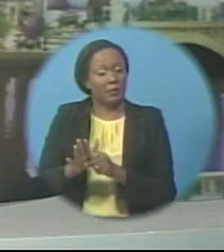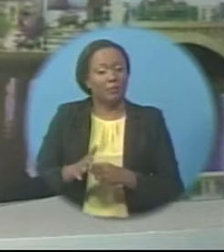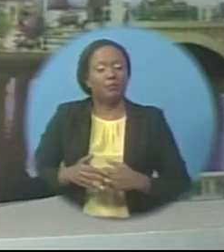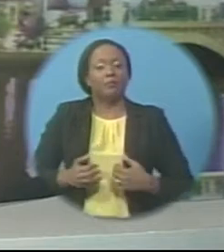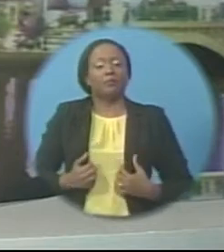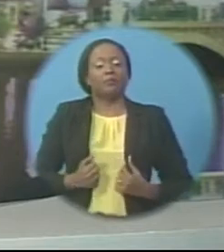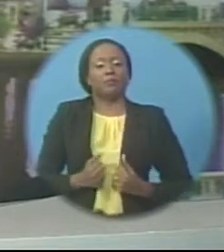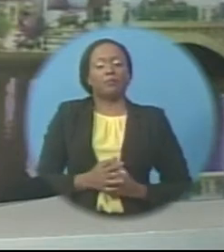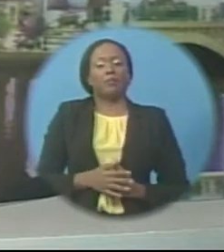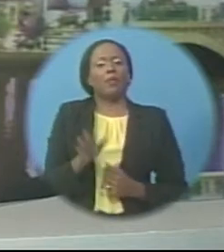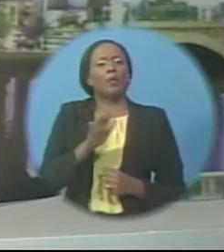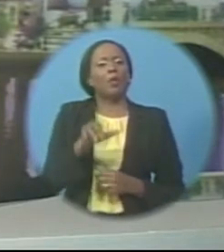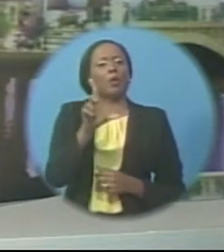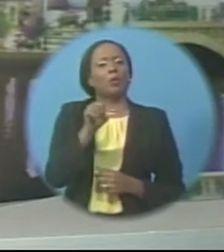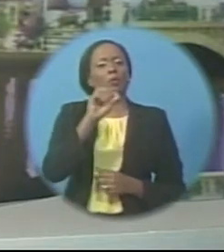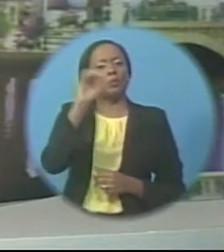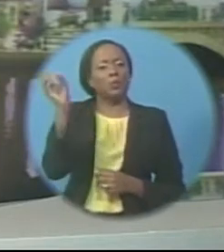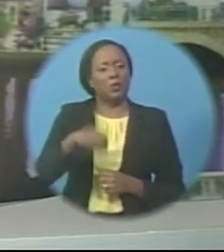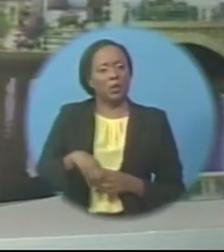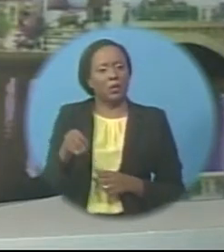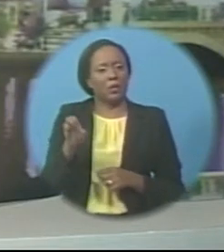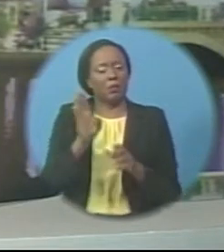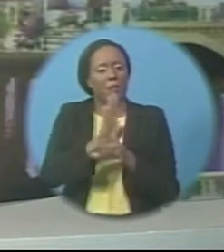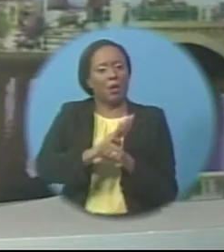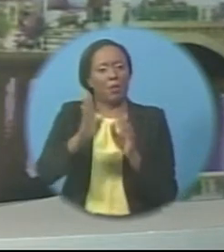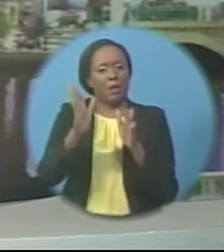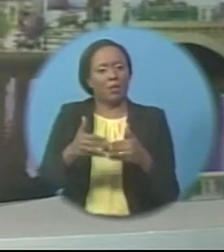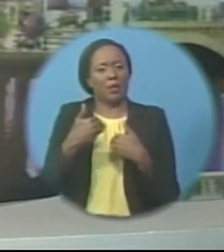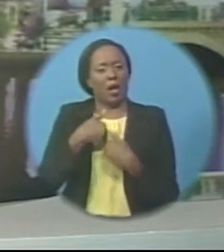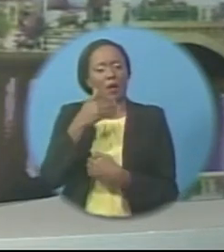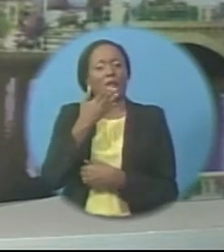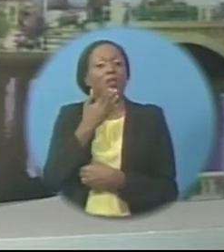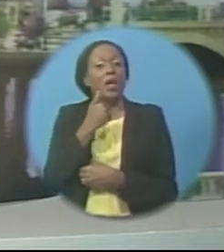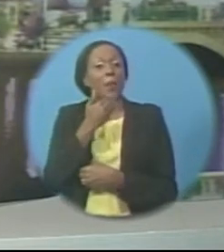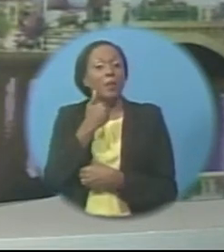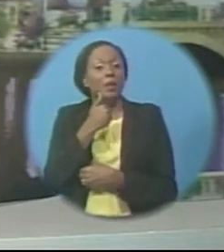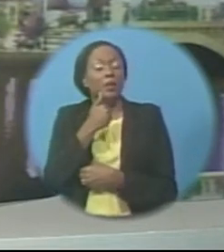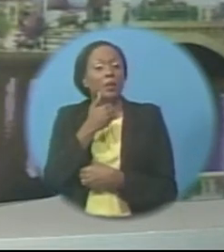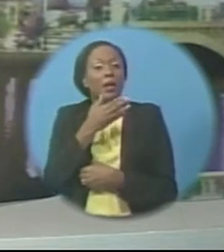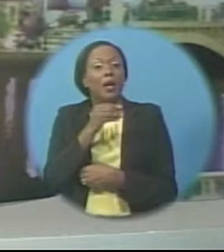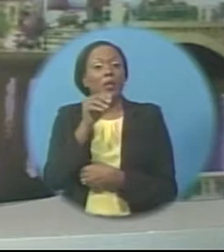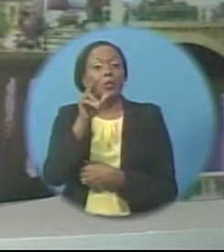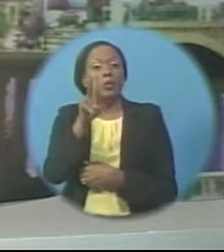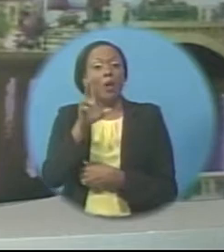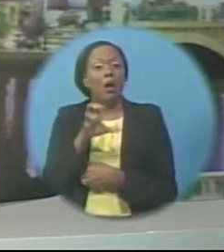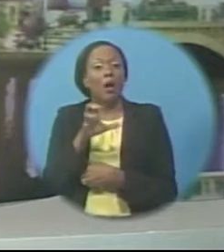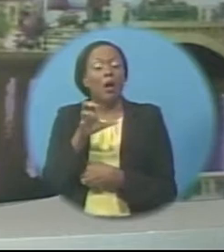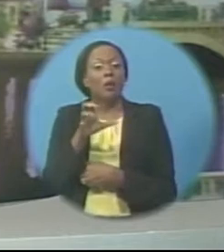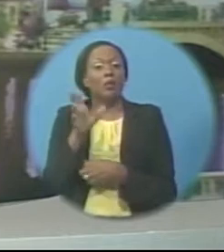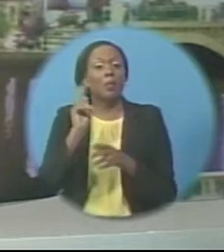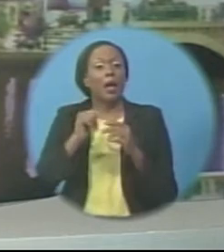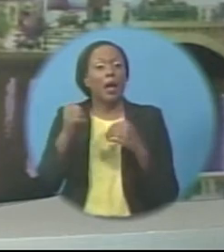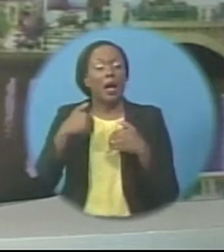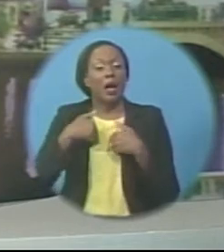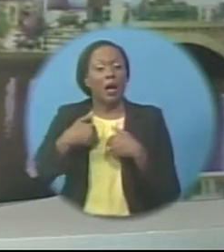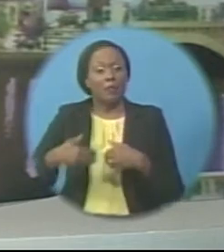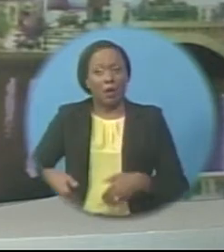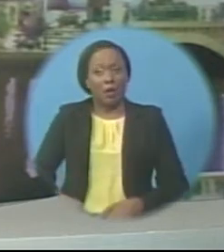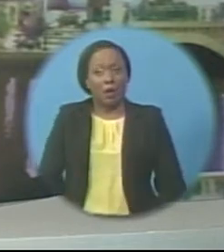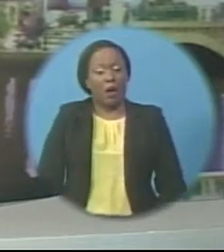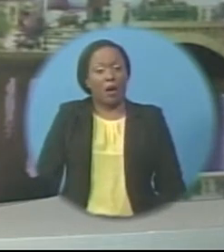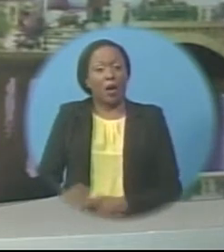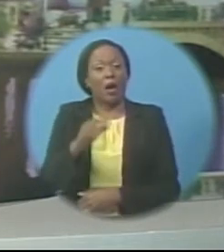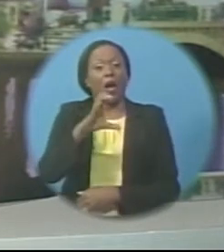that 20% of the population is affected by diabetes, with 200 amputations taking place at the Queen Elizabeth